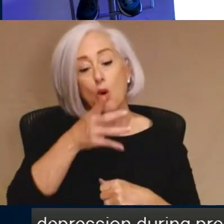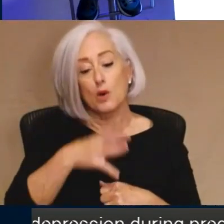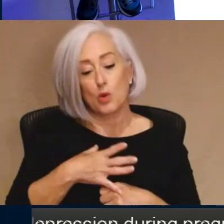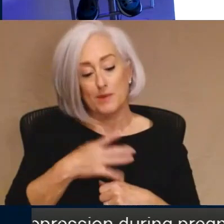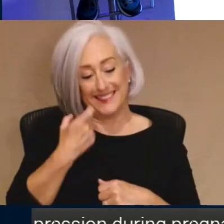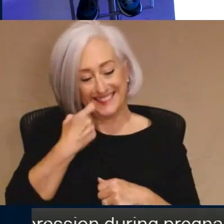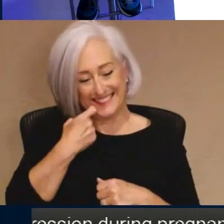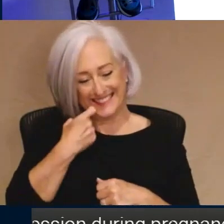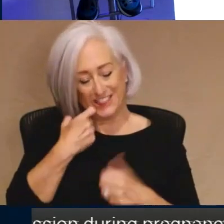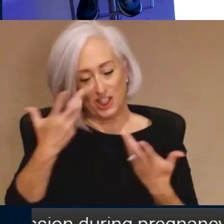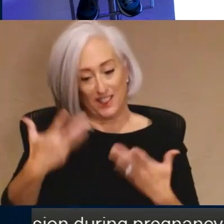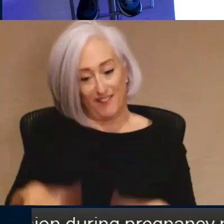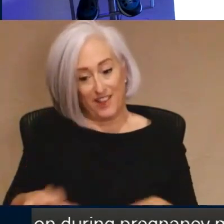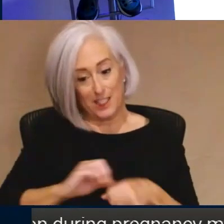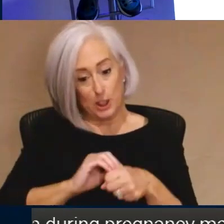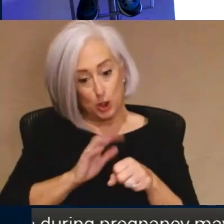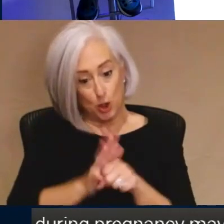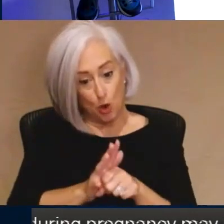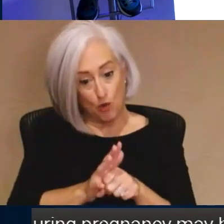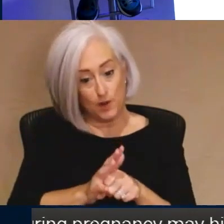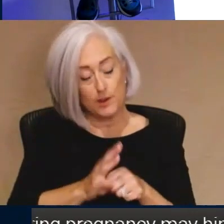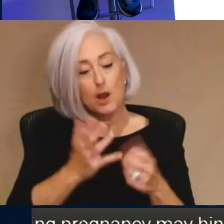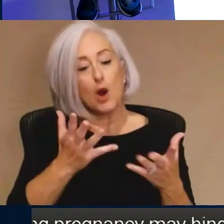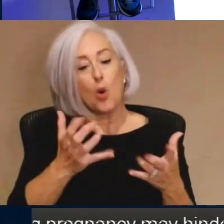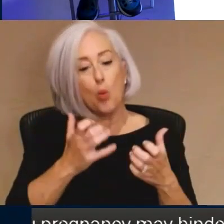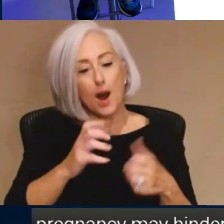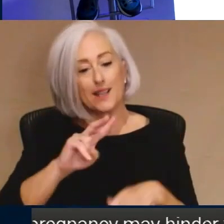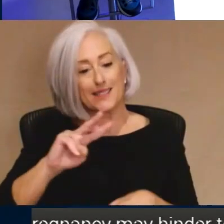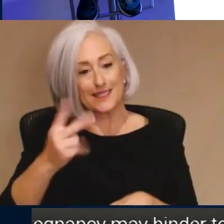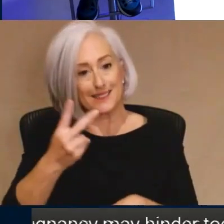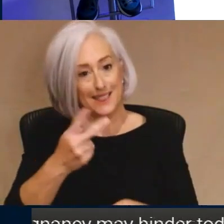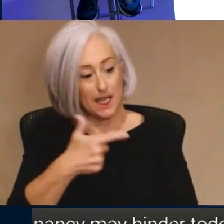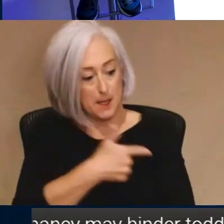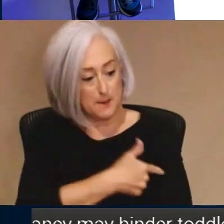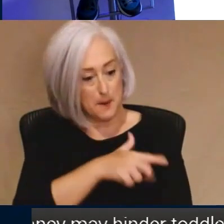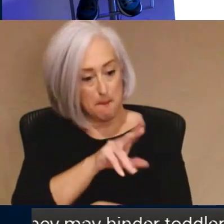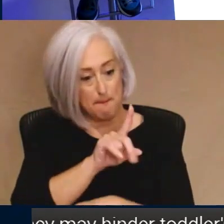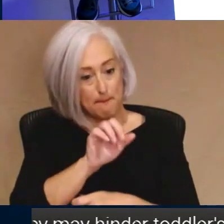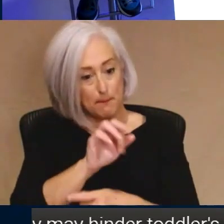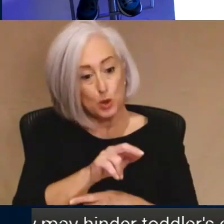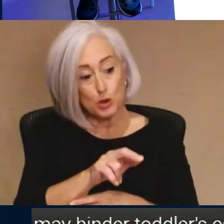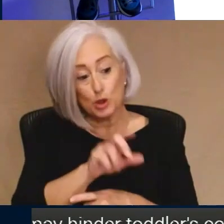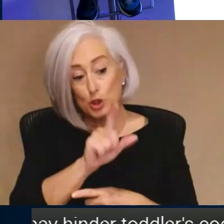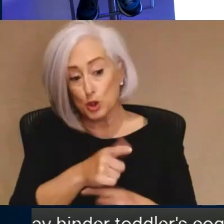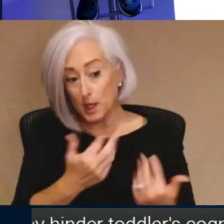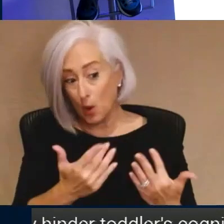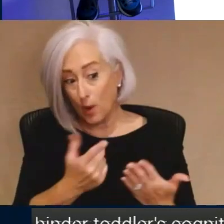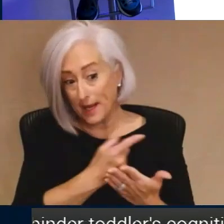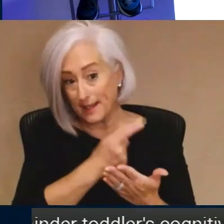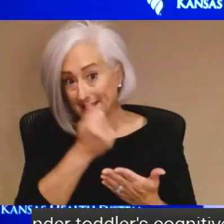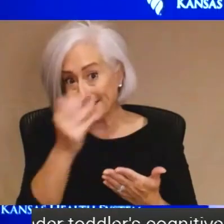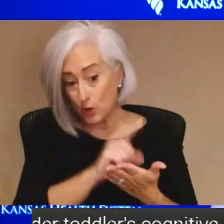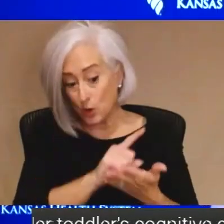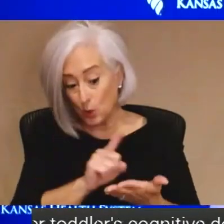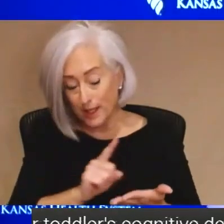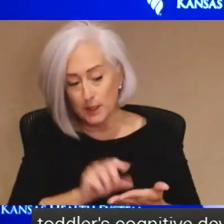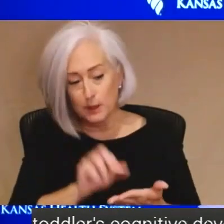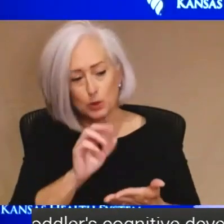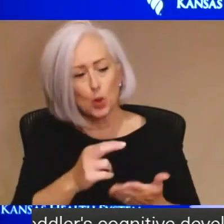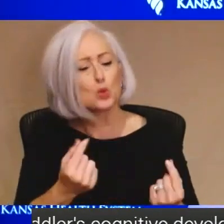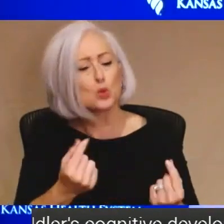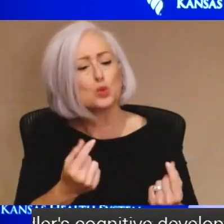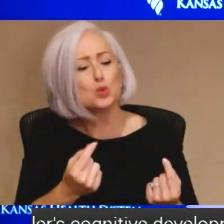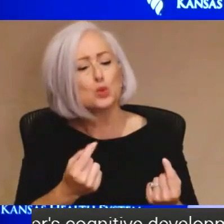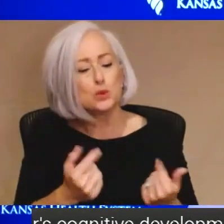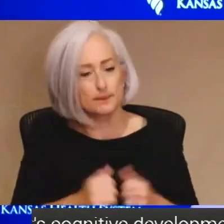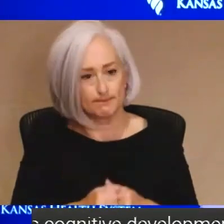I got it. Mm-hmm. Now I'm wondering when I should get that second booster. Should I wait for a few weeks? Yeah. I think there's not really